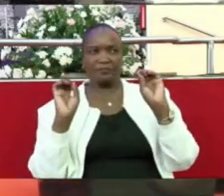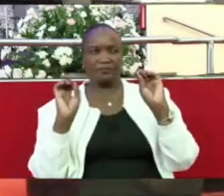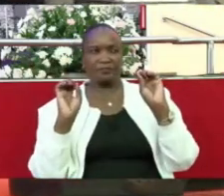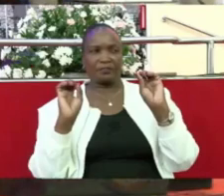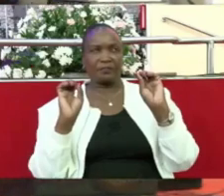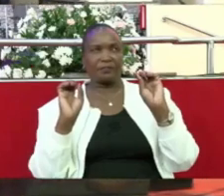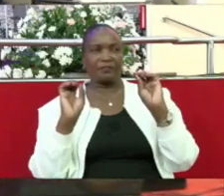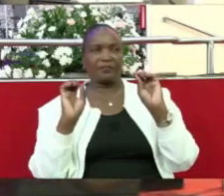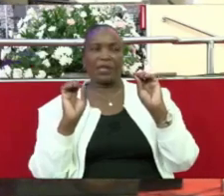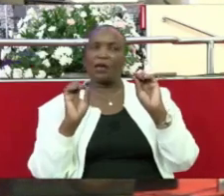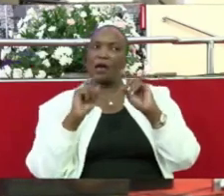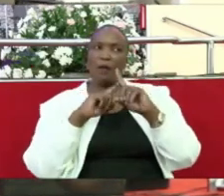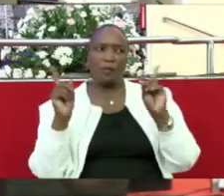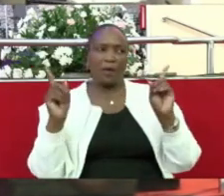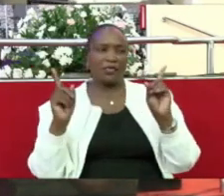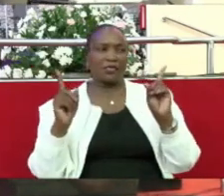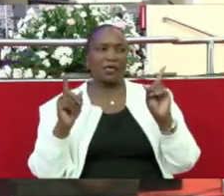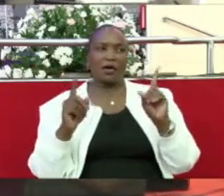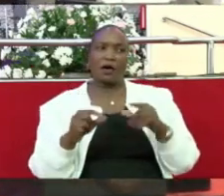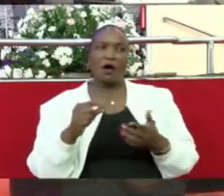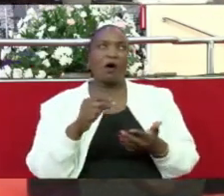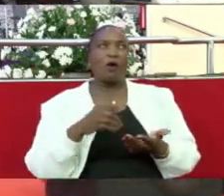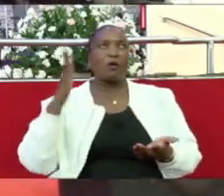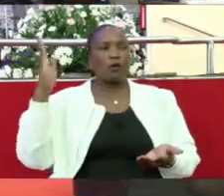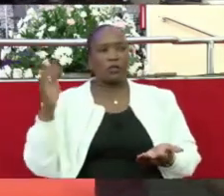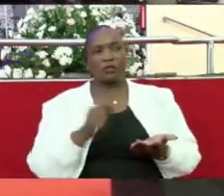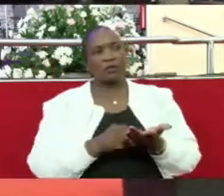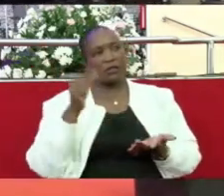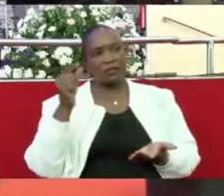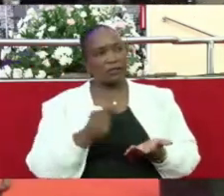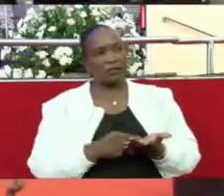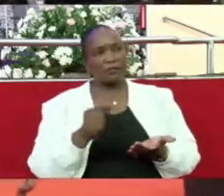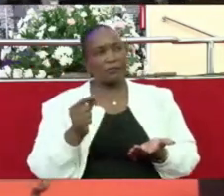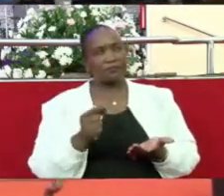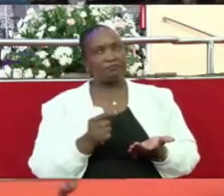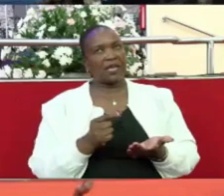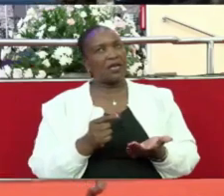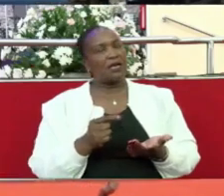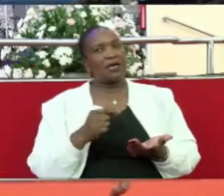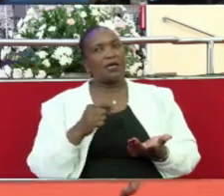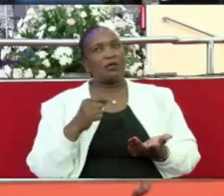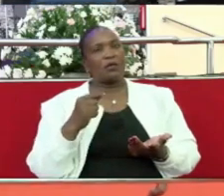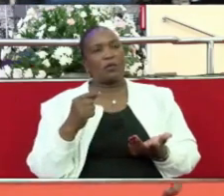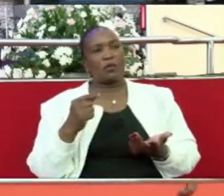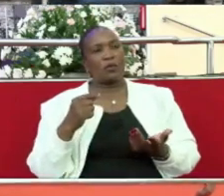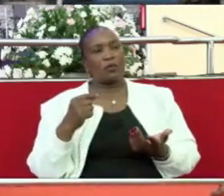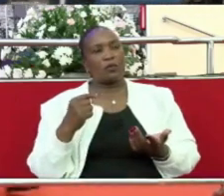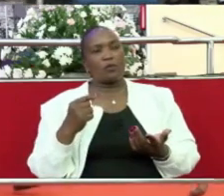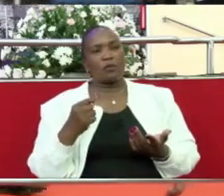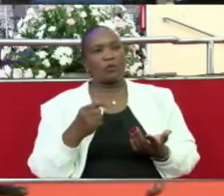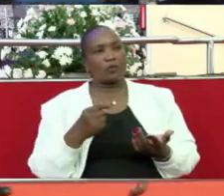So God gives grace. And so we find ourselves in the house of God. Tell someone you need